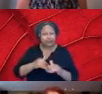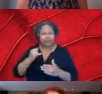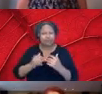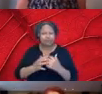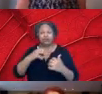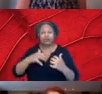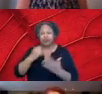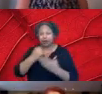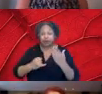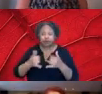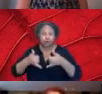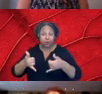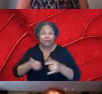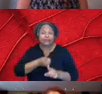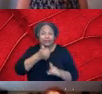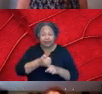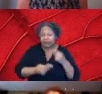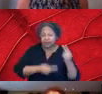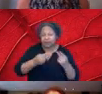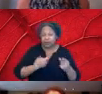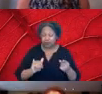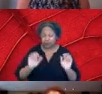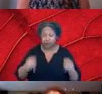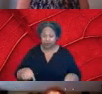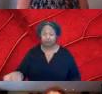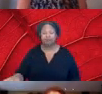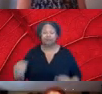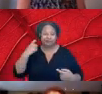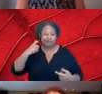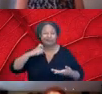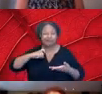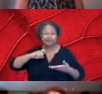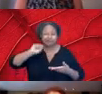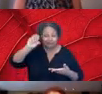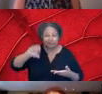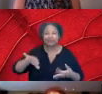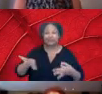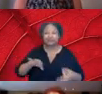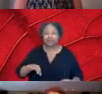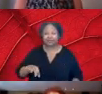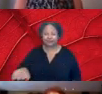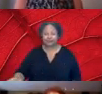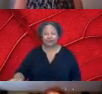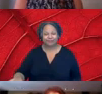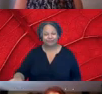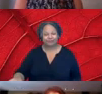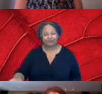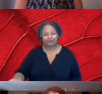to self-nominate for this award too, as we've just learned. I should also say, I was thinking about this,